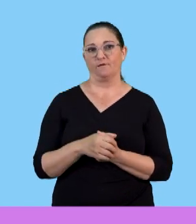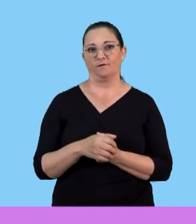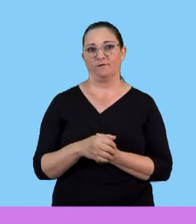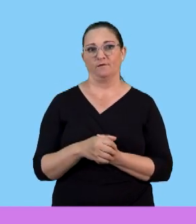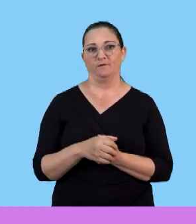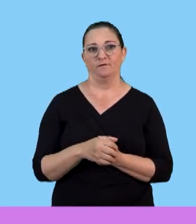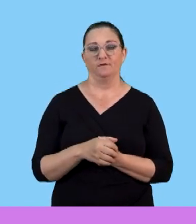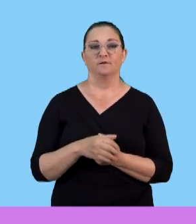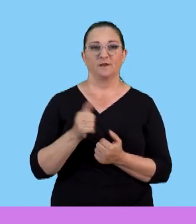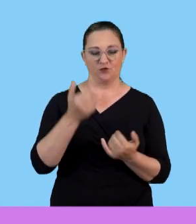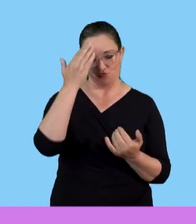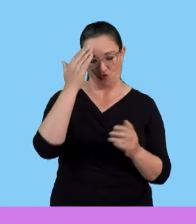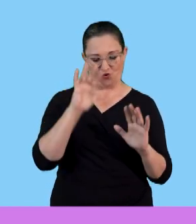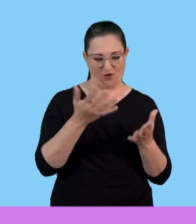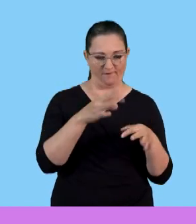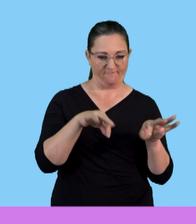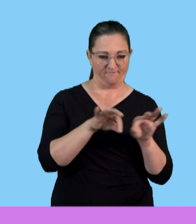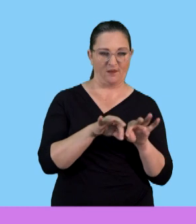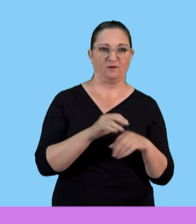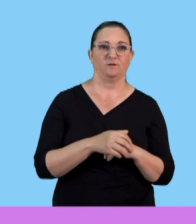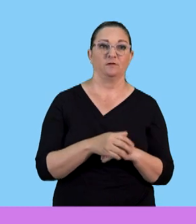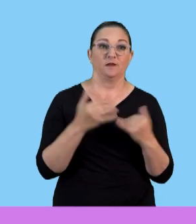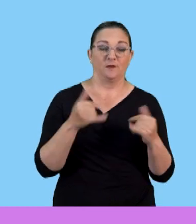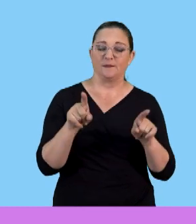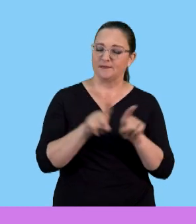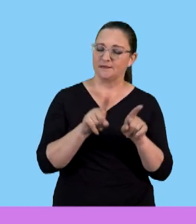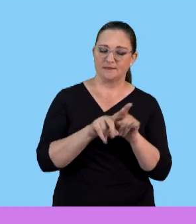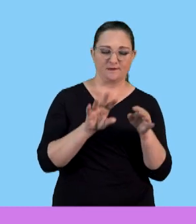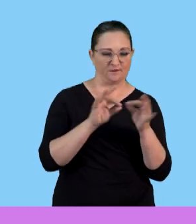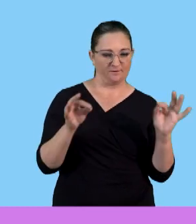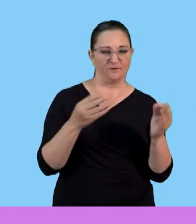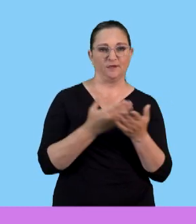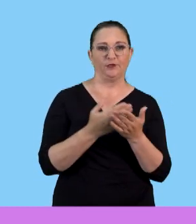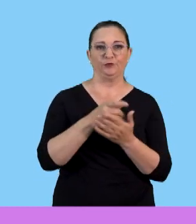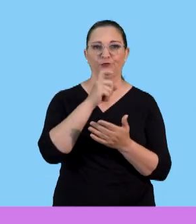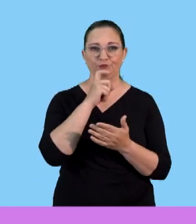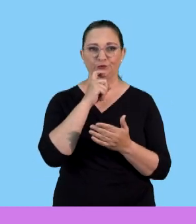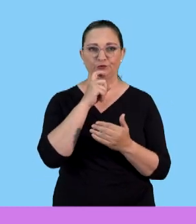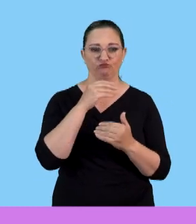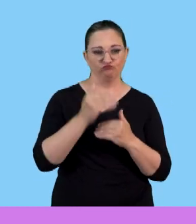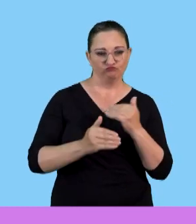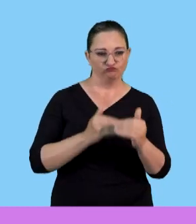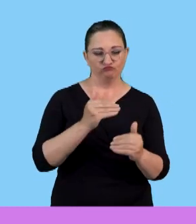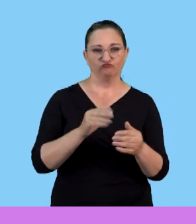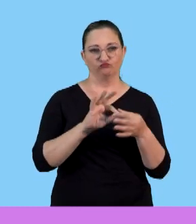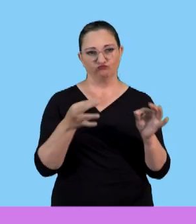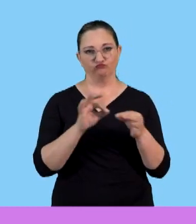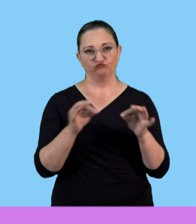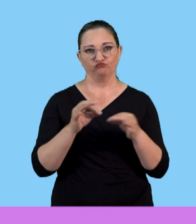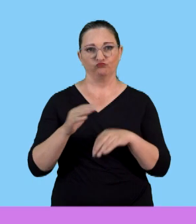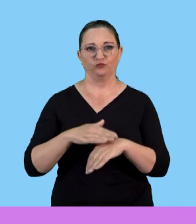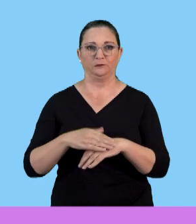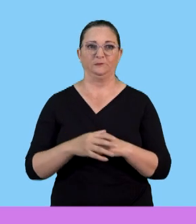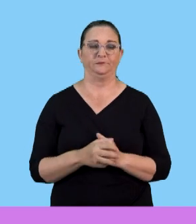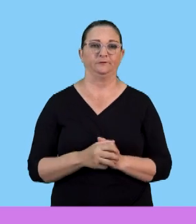105 rand, meaning it's this first value. Meaning you can use this formula to further calculate the